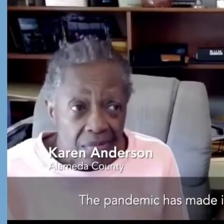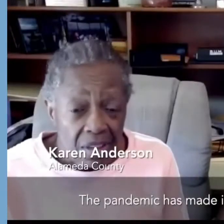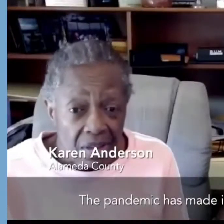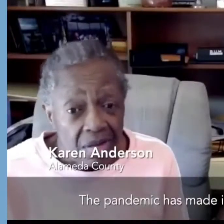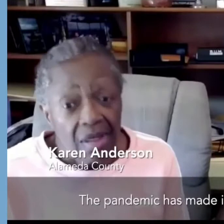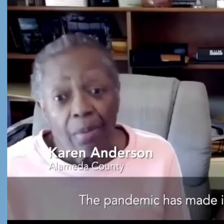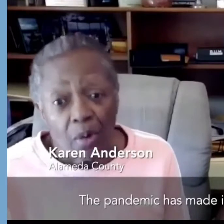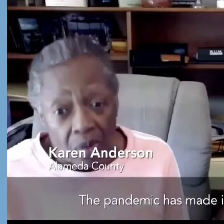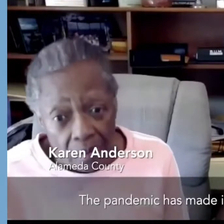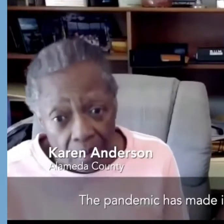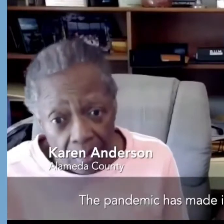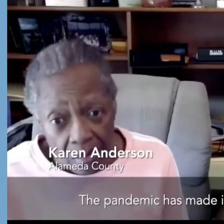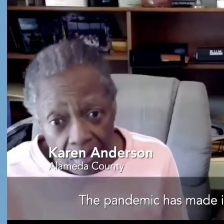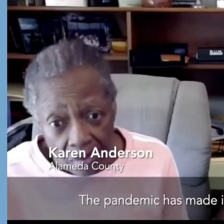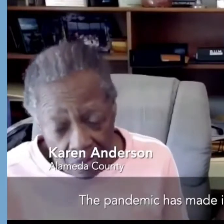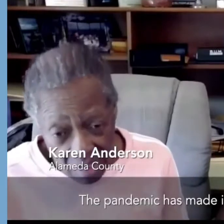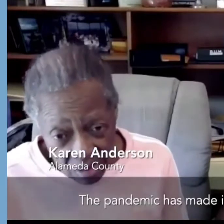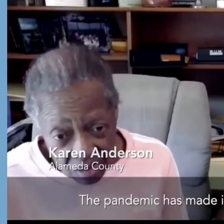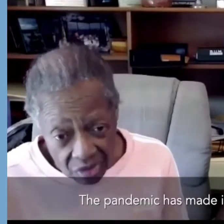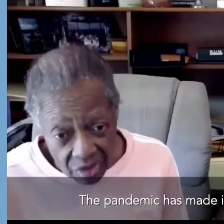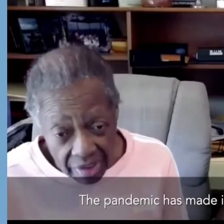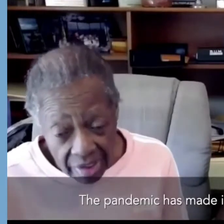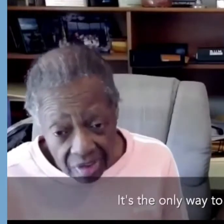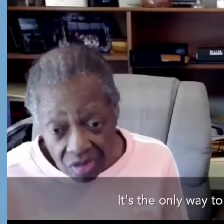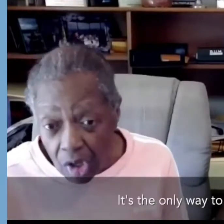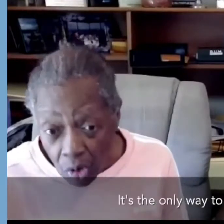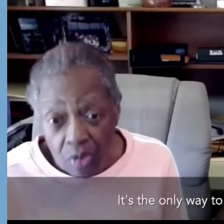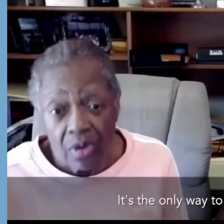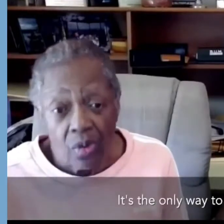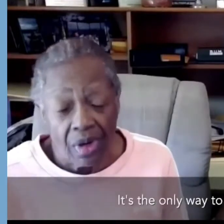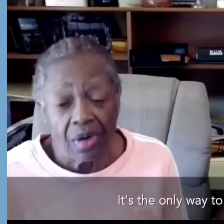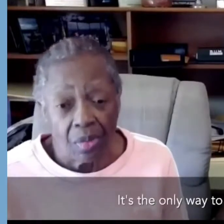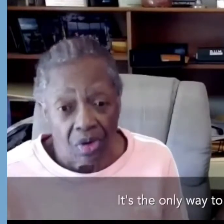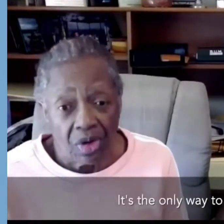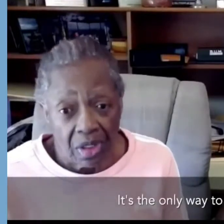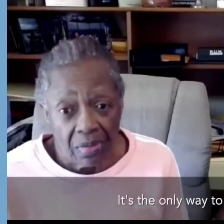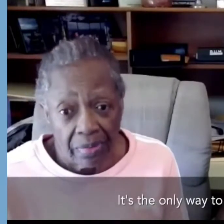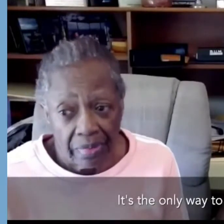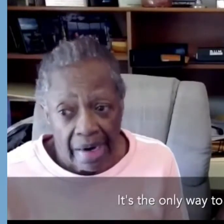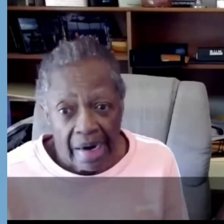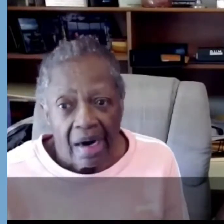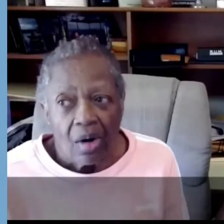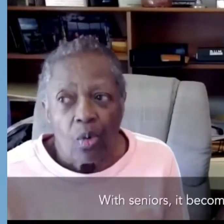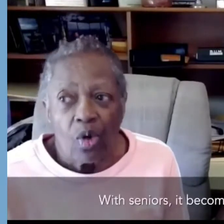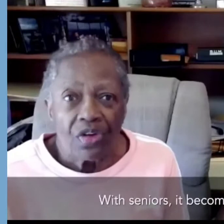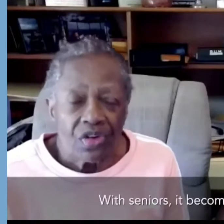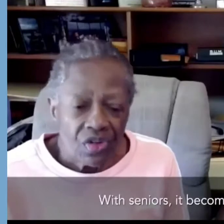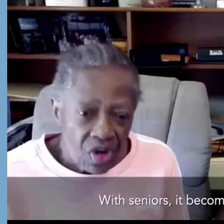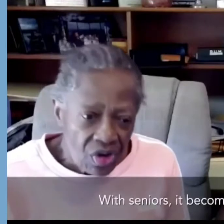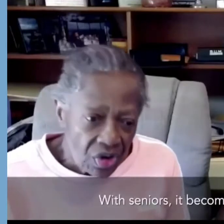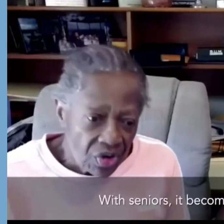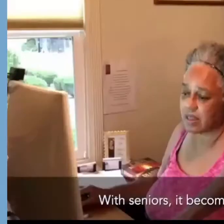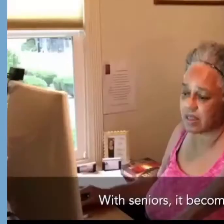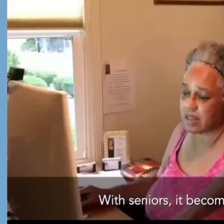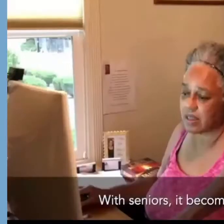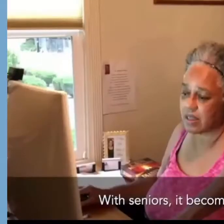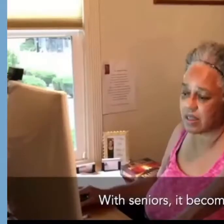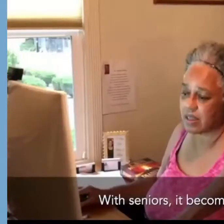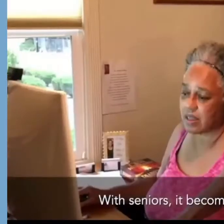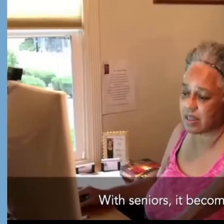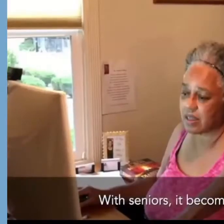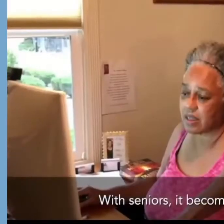it double necessary. It's the only way to communicate. With seniors,